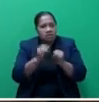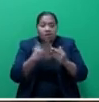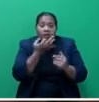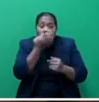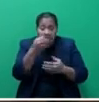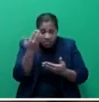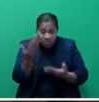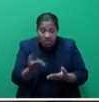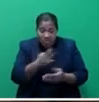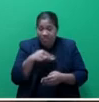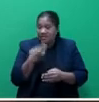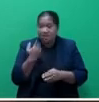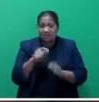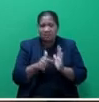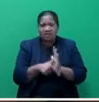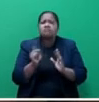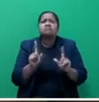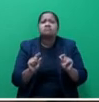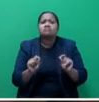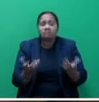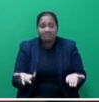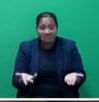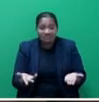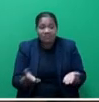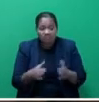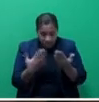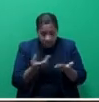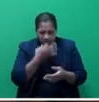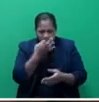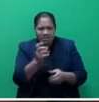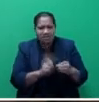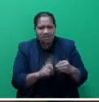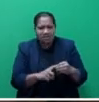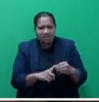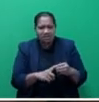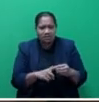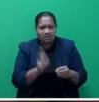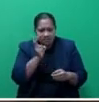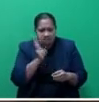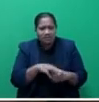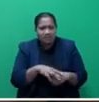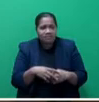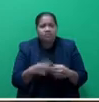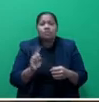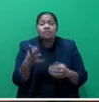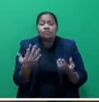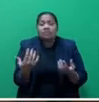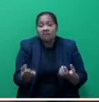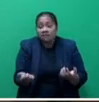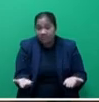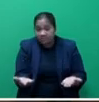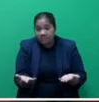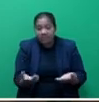Minister the last time what she would do about it, so I would like to ask the Minister again. What is there in place for those